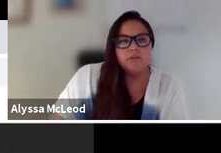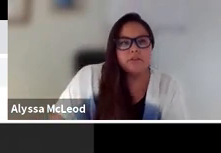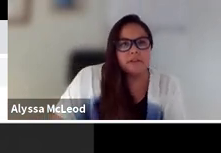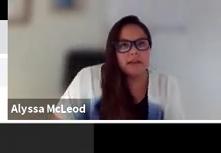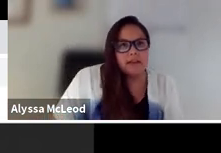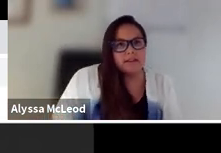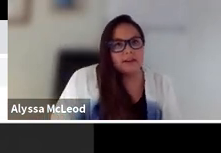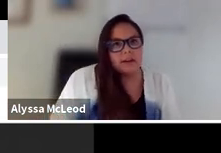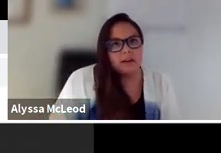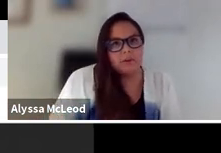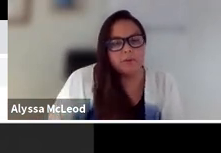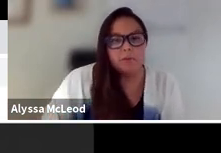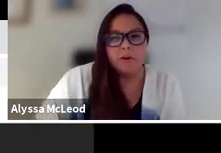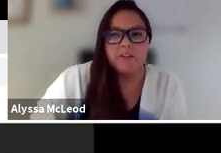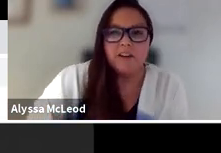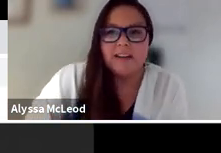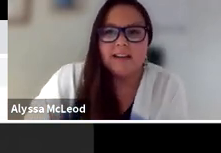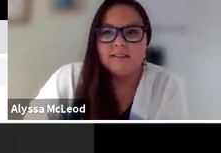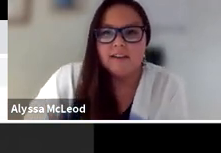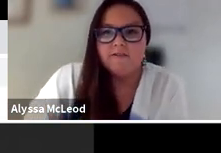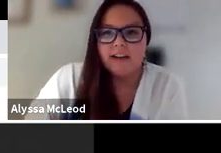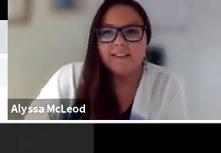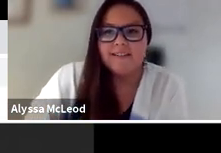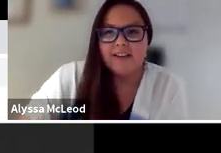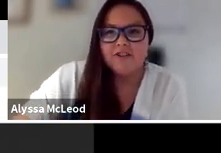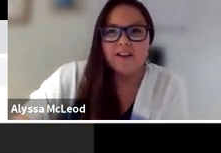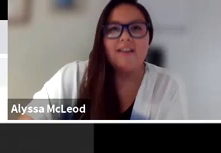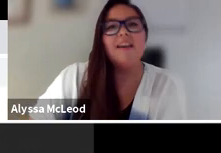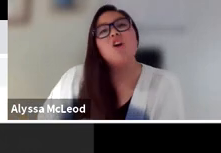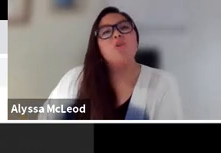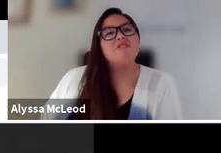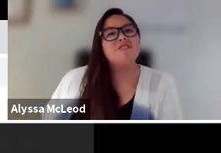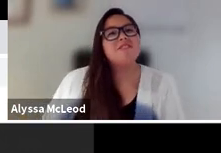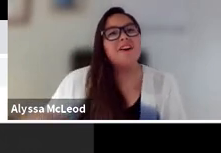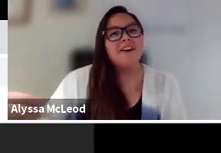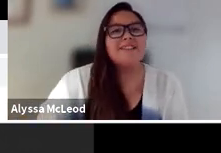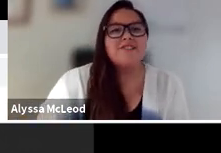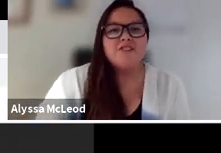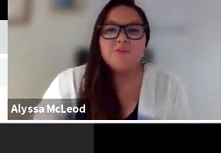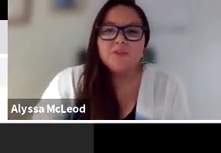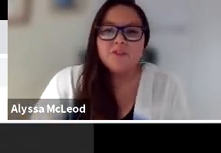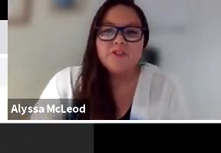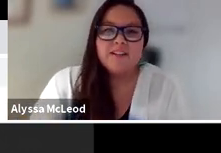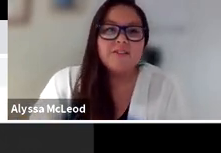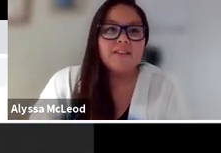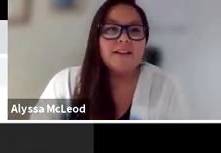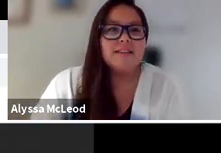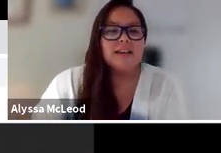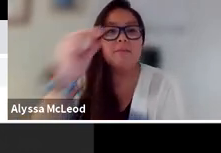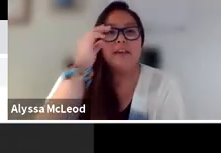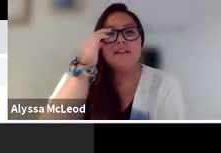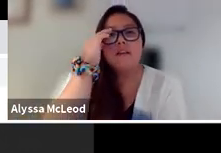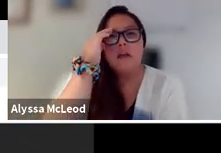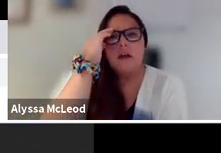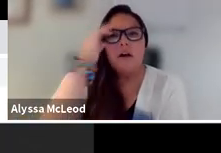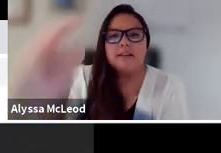And as folks are doing that, I will promote our next and final session, which is on Indigenous Resurgence. So that is